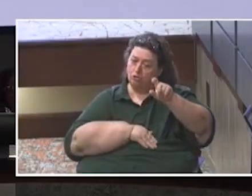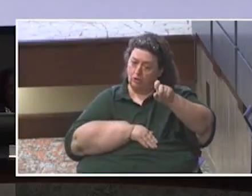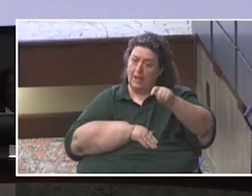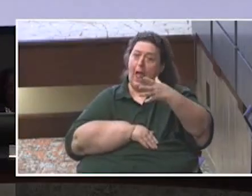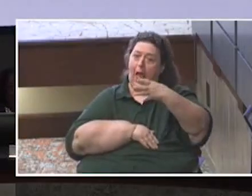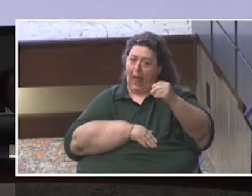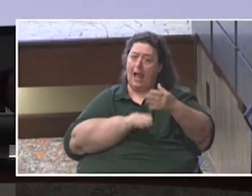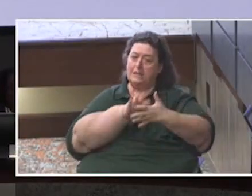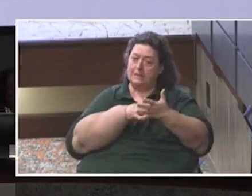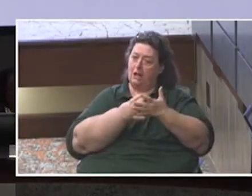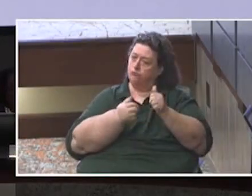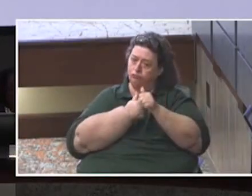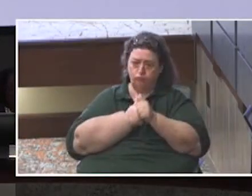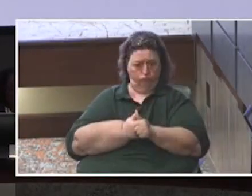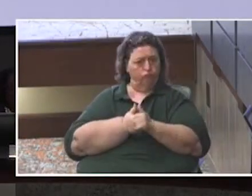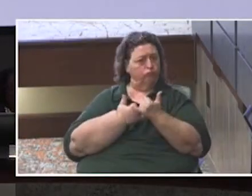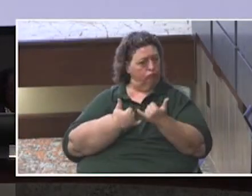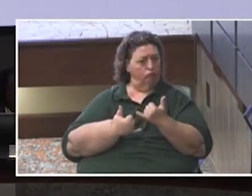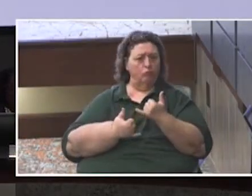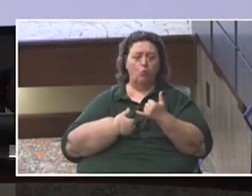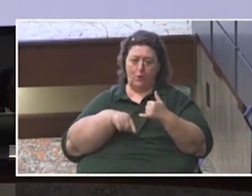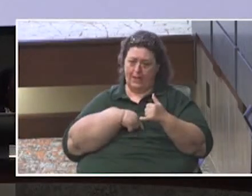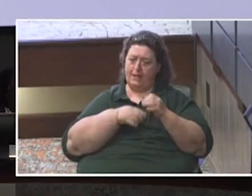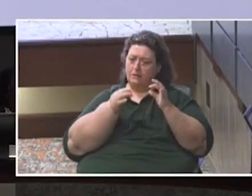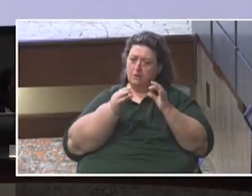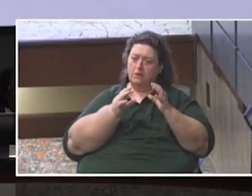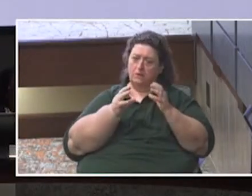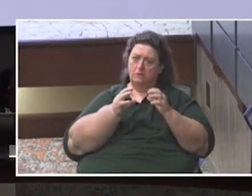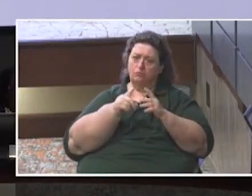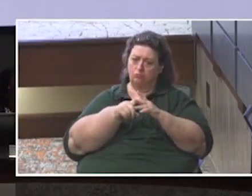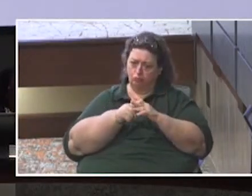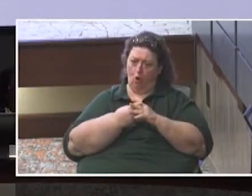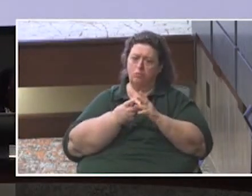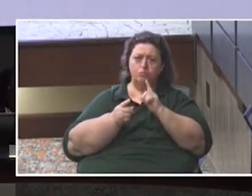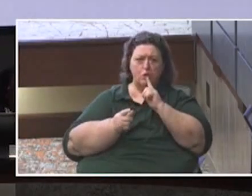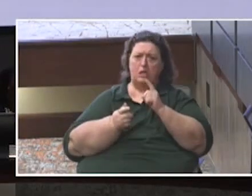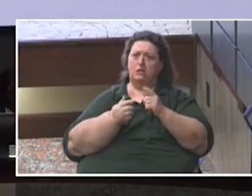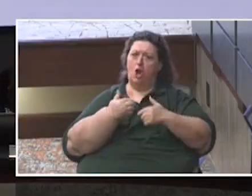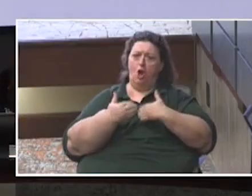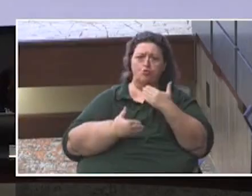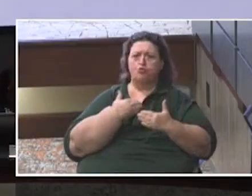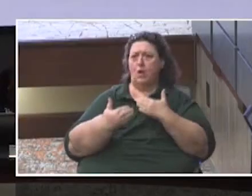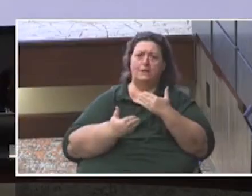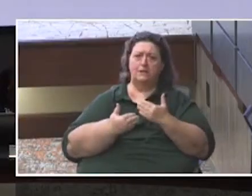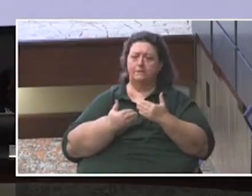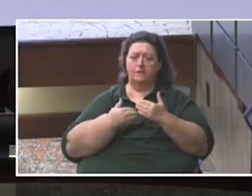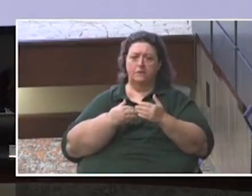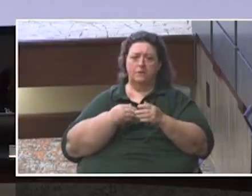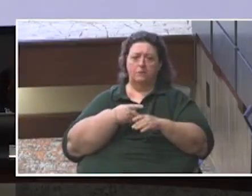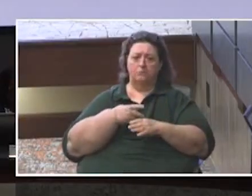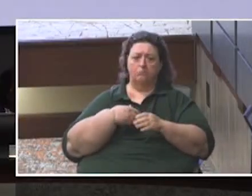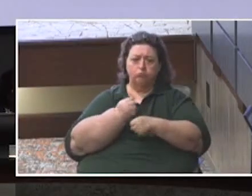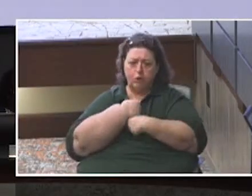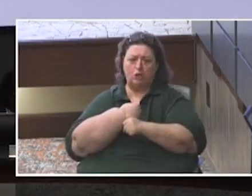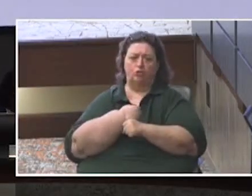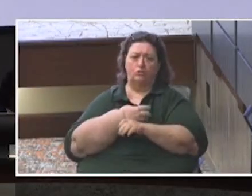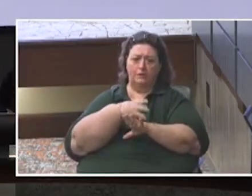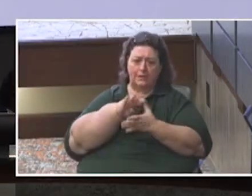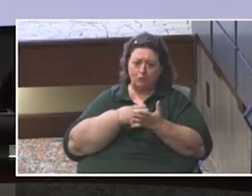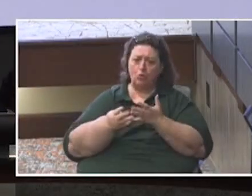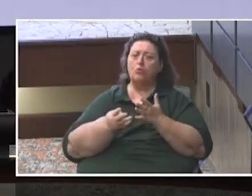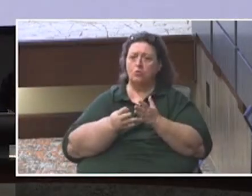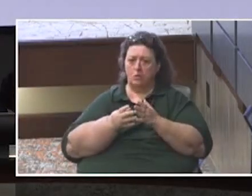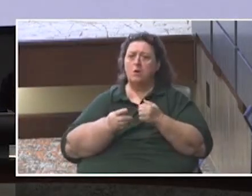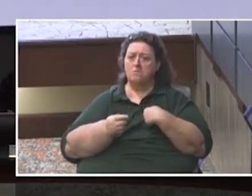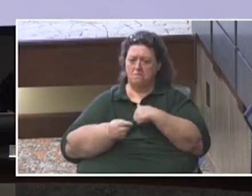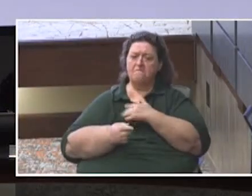We put together a pretty aggressive construction schedule, as Jonathan said, starting in late fall, but we believe that we will hit